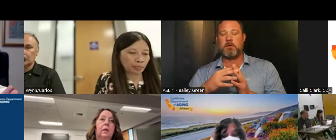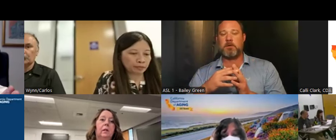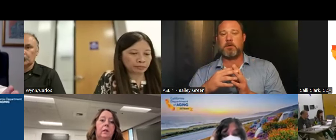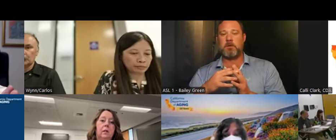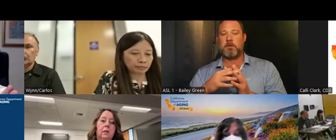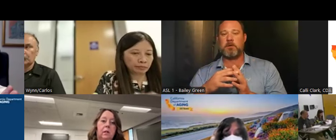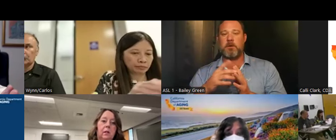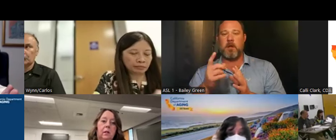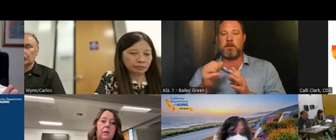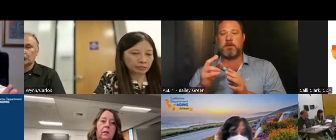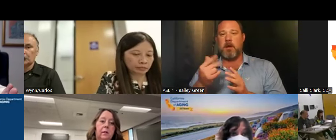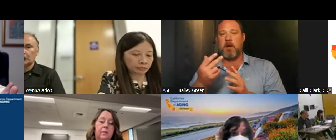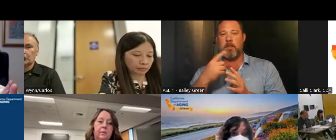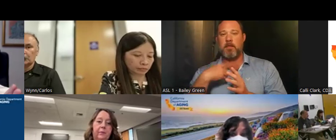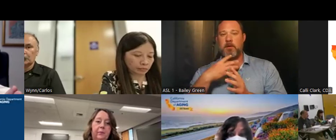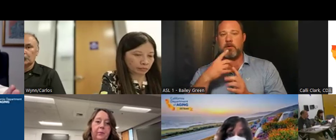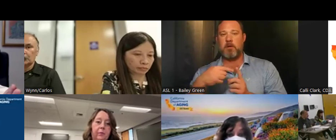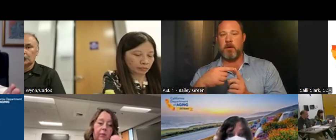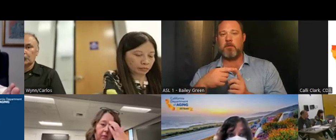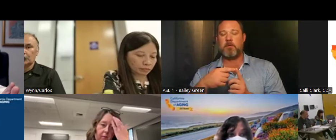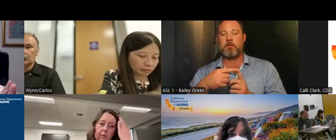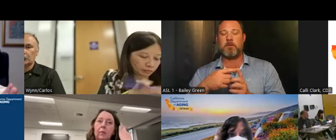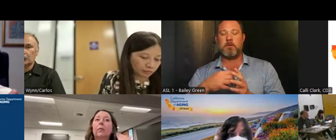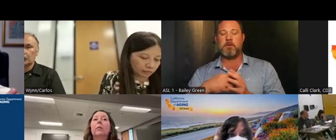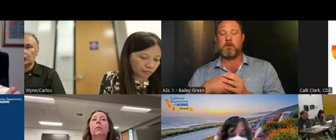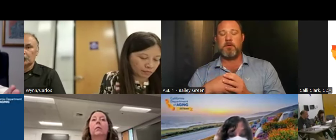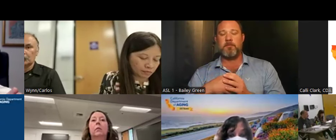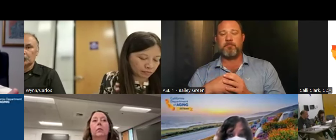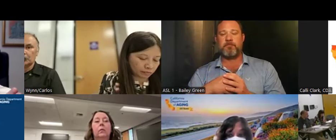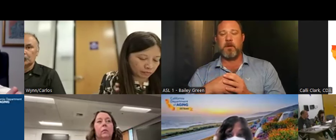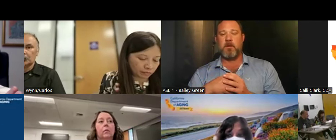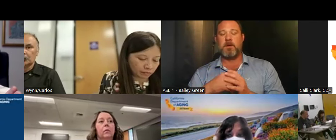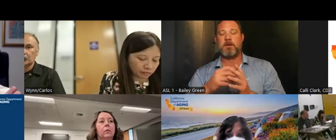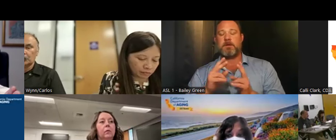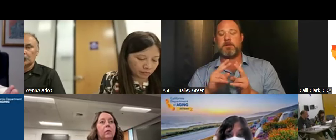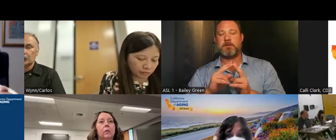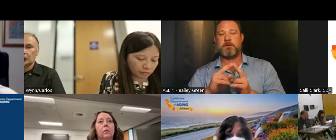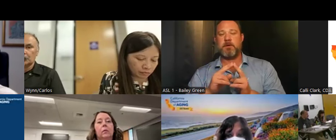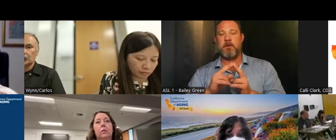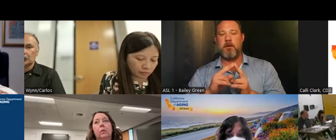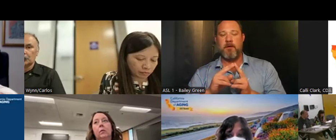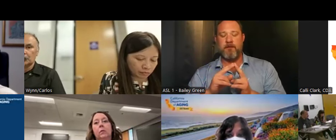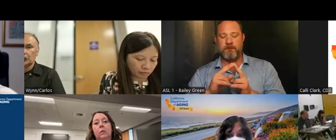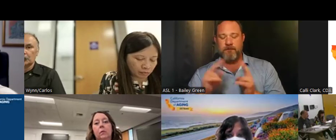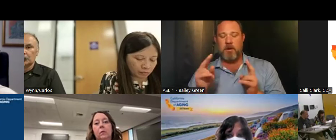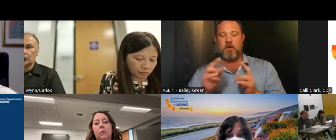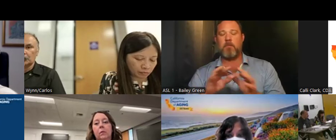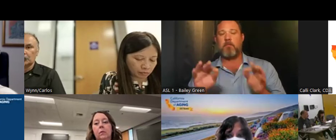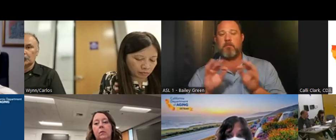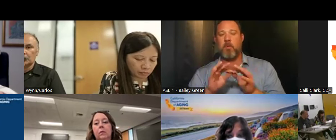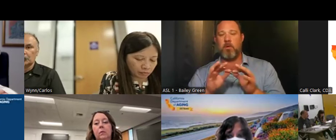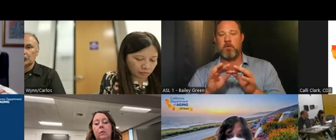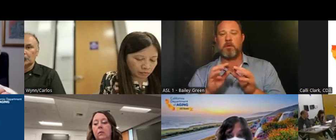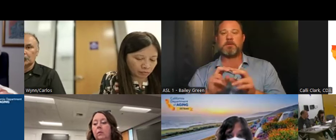think you talked about that. It's really, it's really an important step forward in my